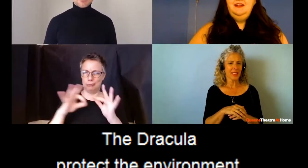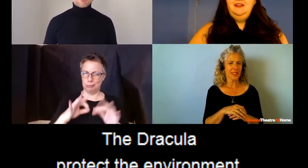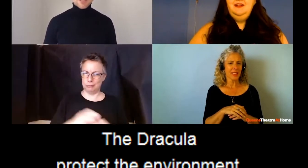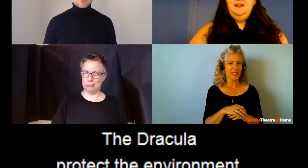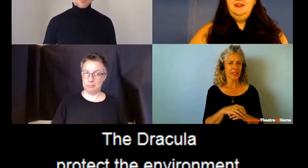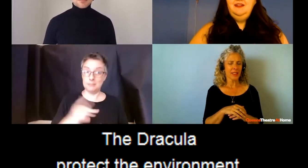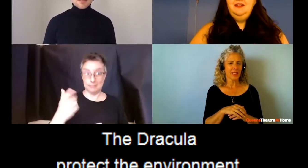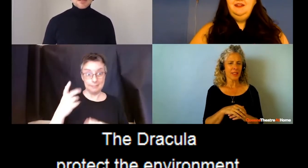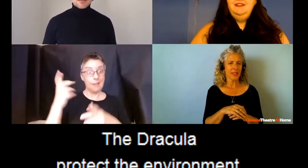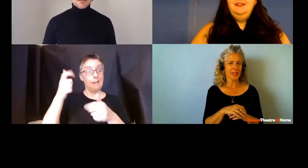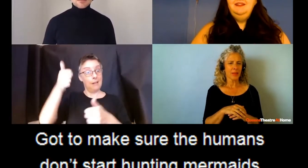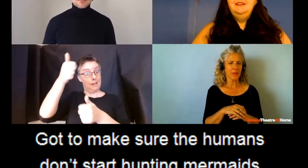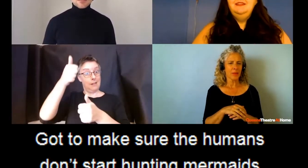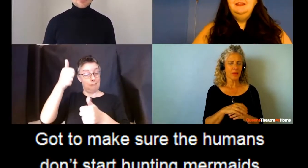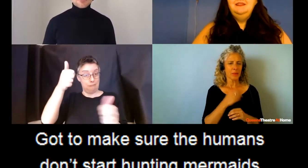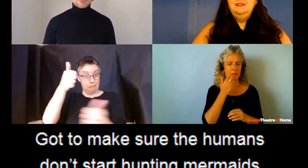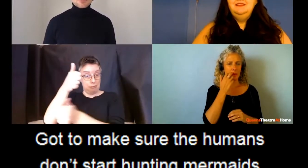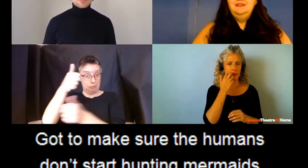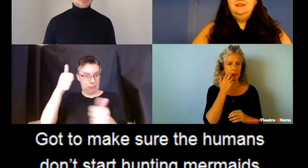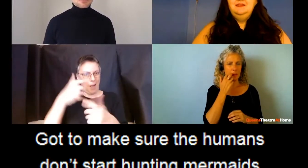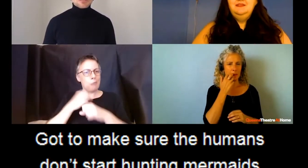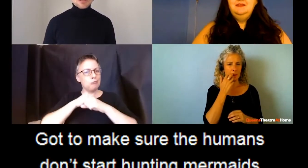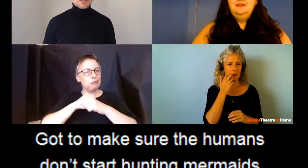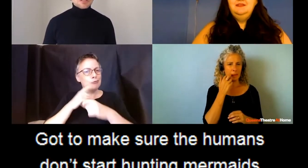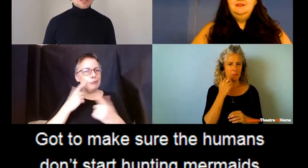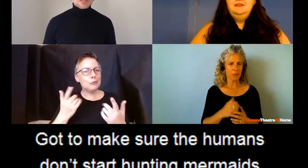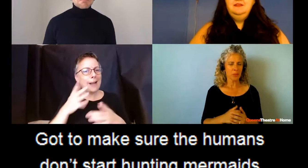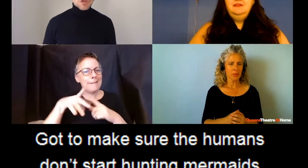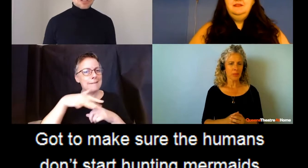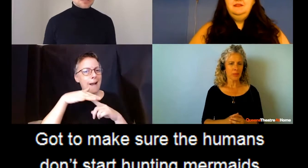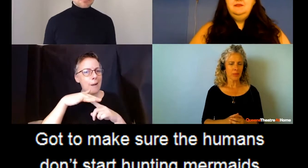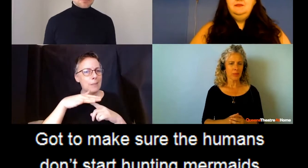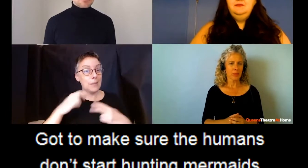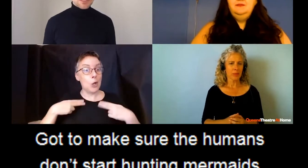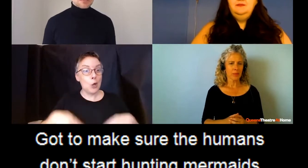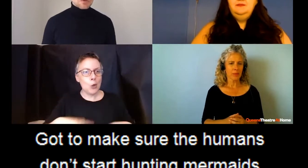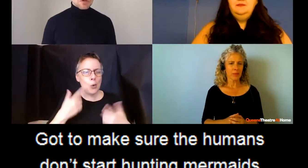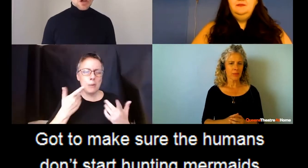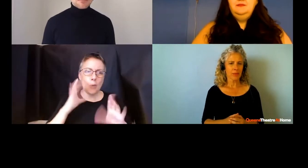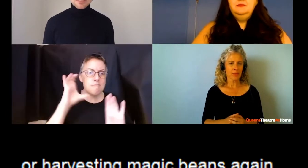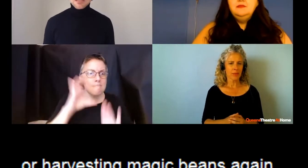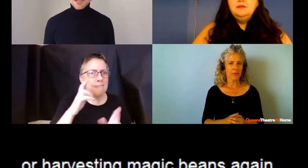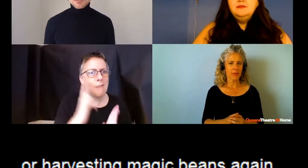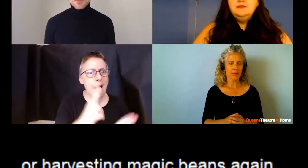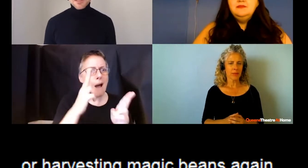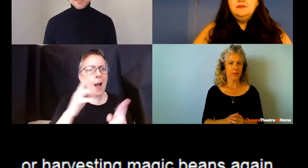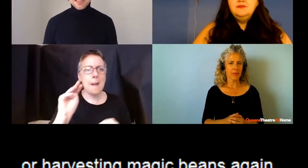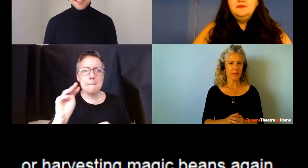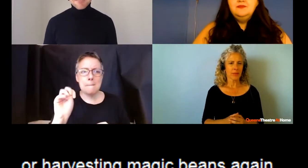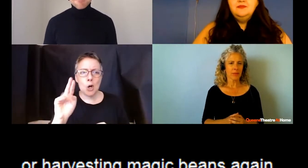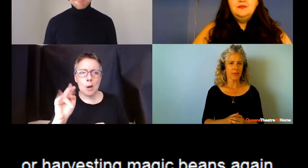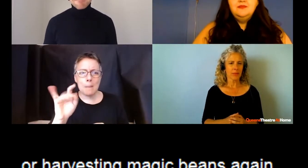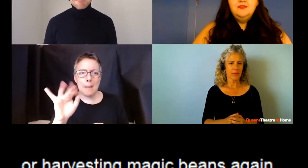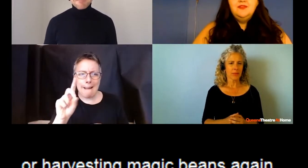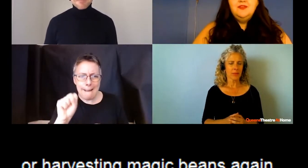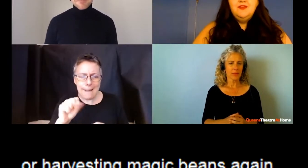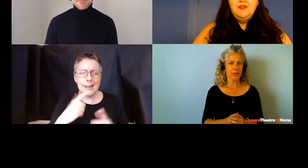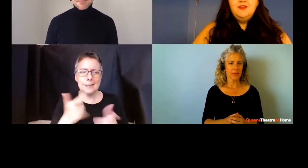protect the environment. Got to make sure the humans don't start hunting mermaids or harvesting magic beans again.